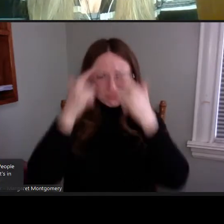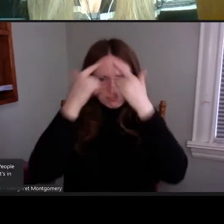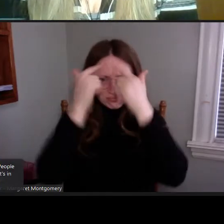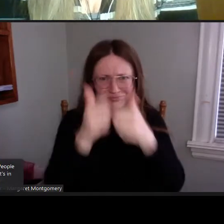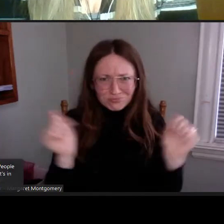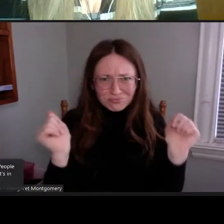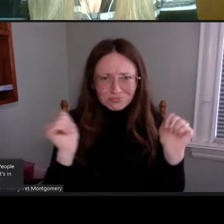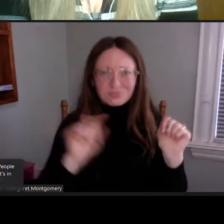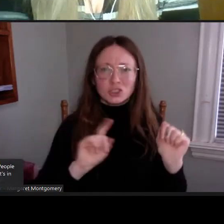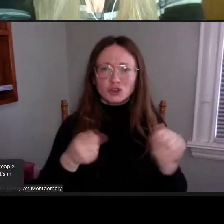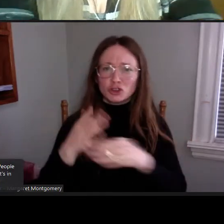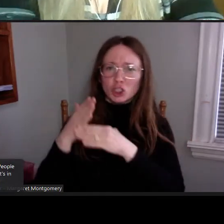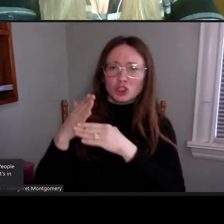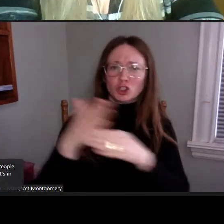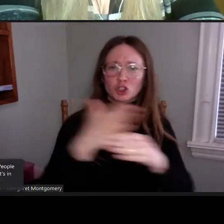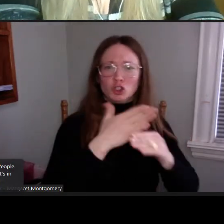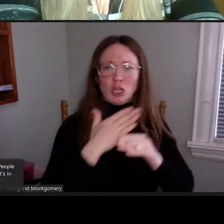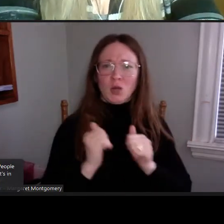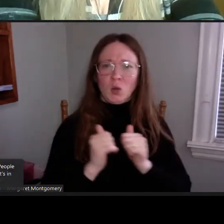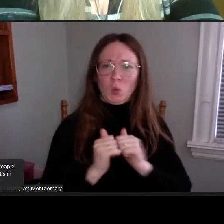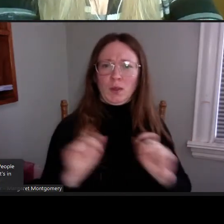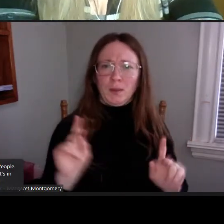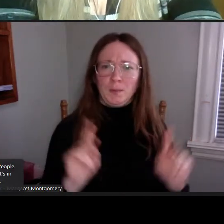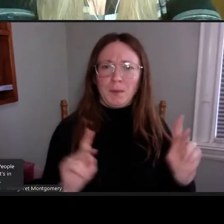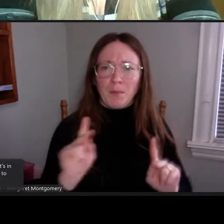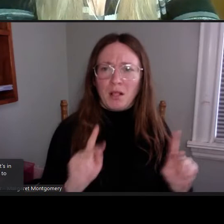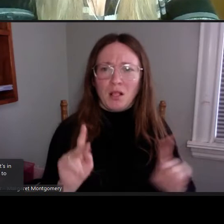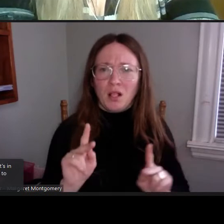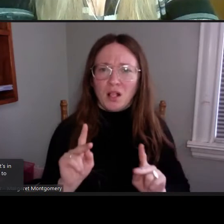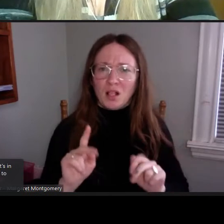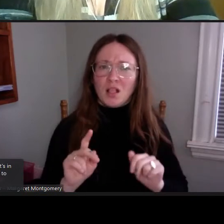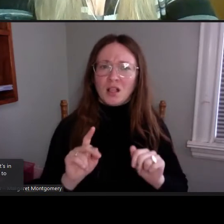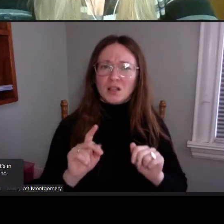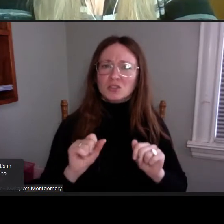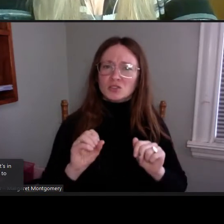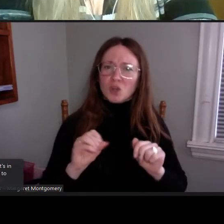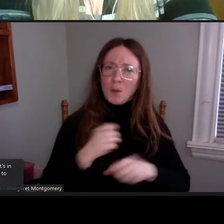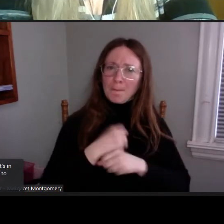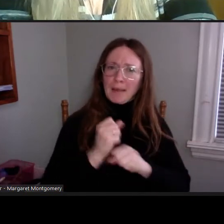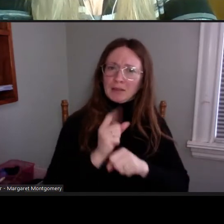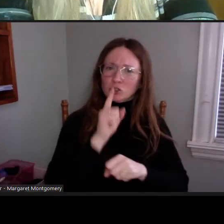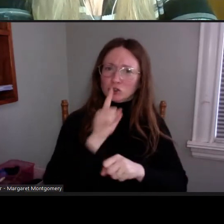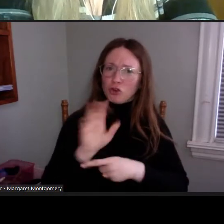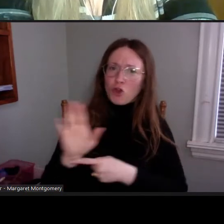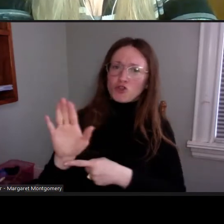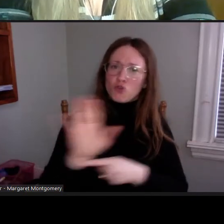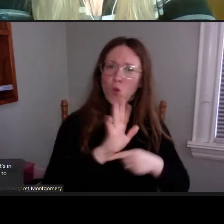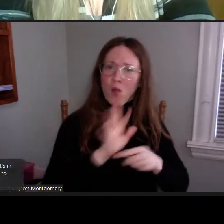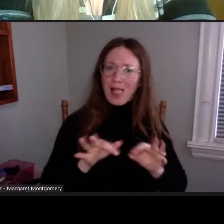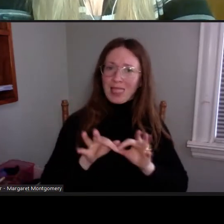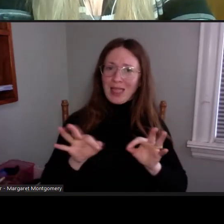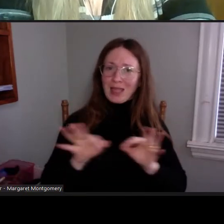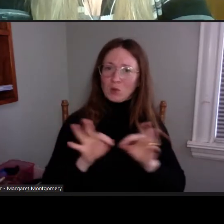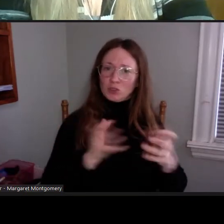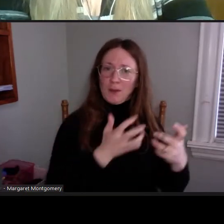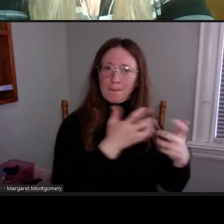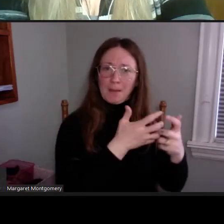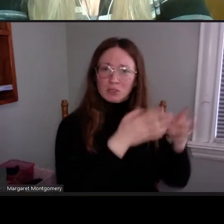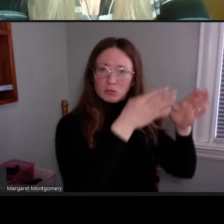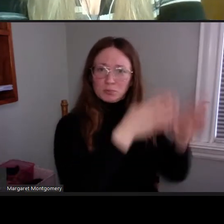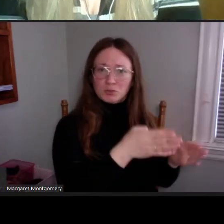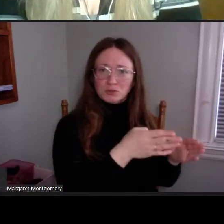proper situations, utilize the right way to address your terminology. I would just like to end by